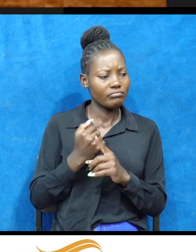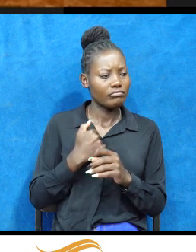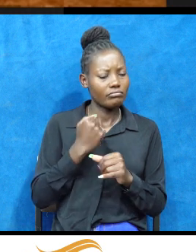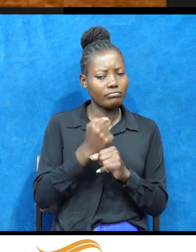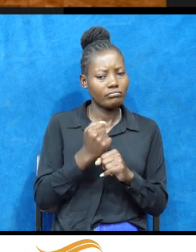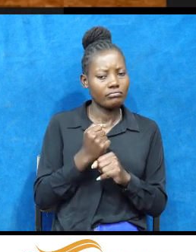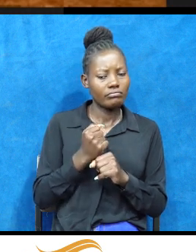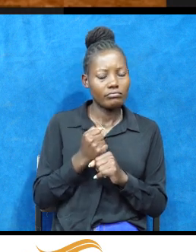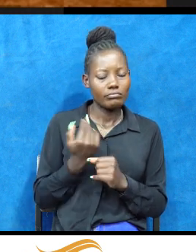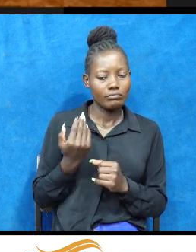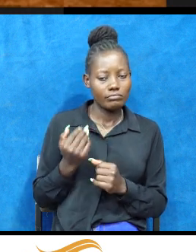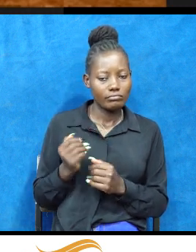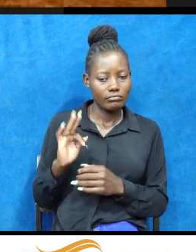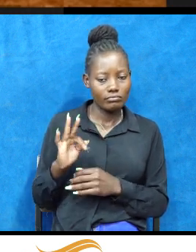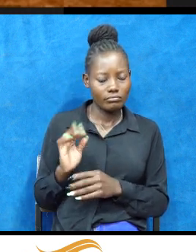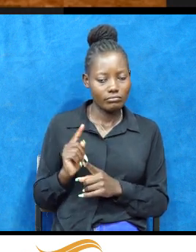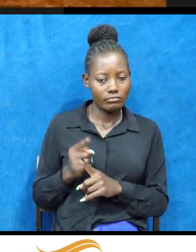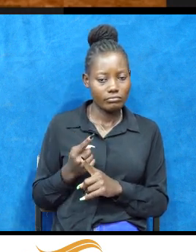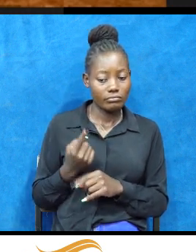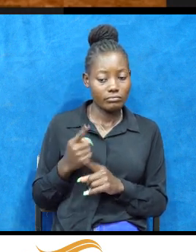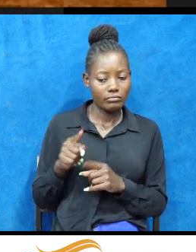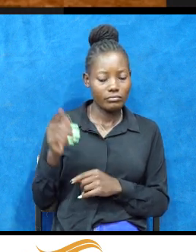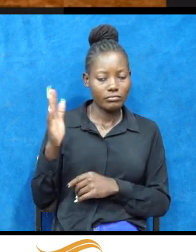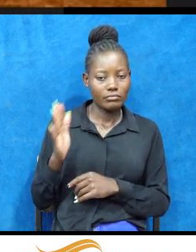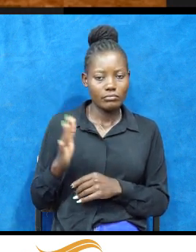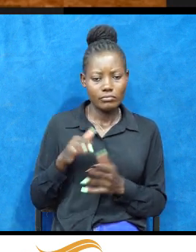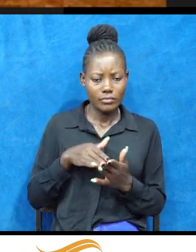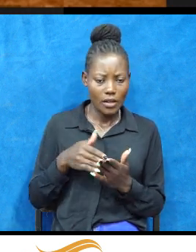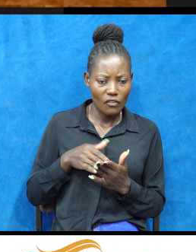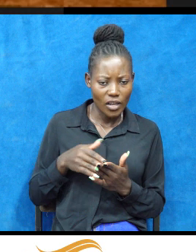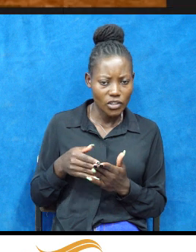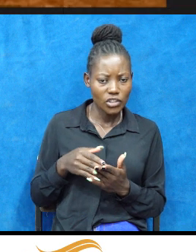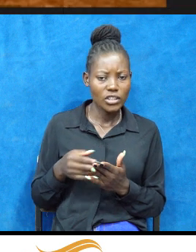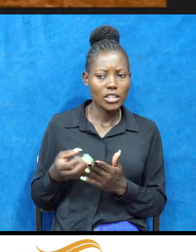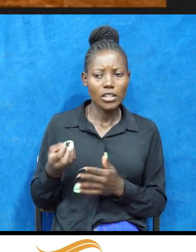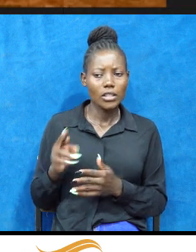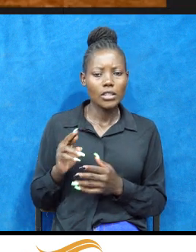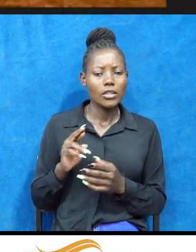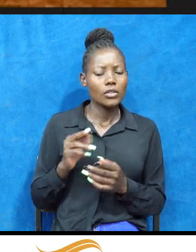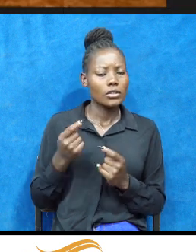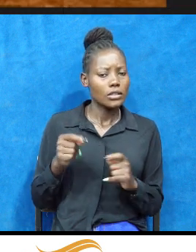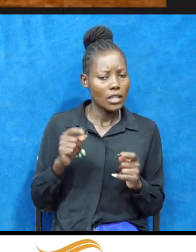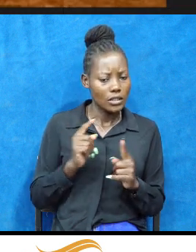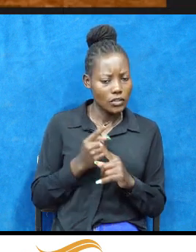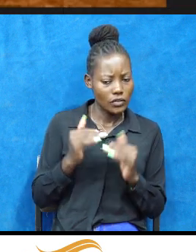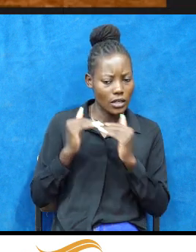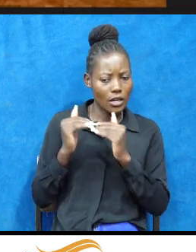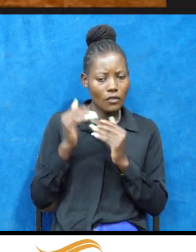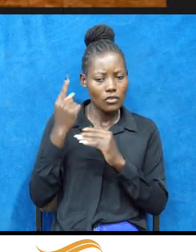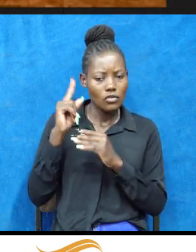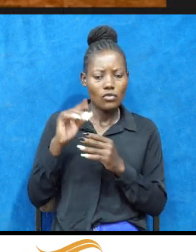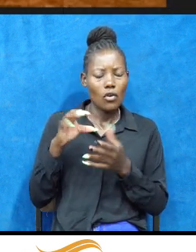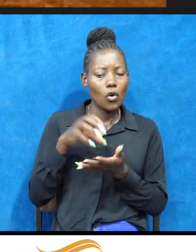drills that are so hard, you almost can't finish it. But once you get in shape and get to where you can attain those levels, your conditioning level is